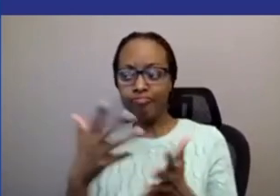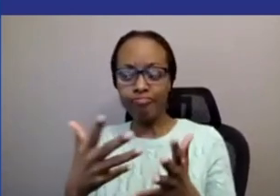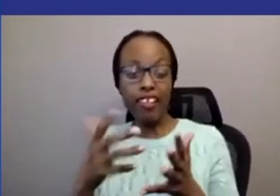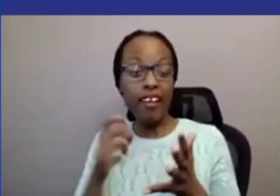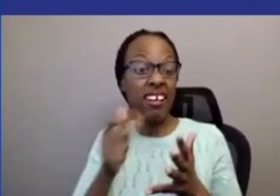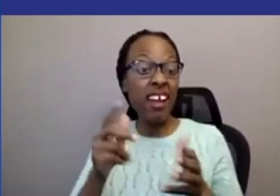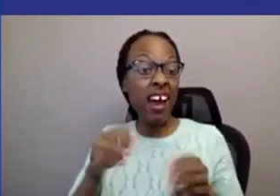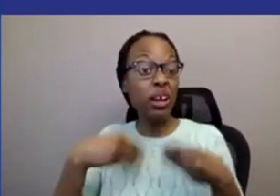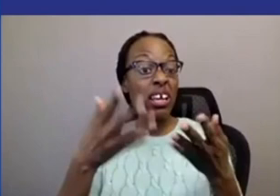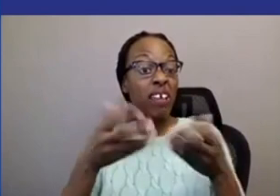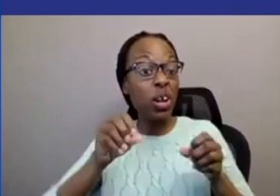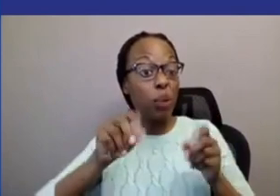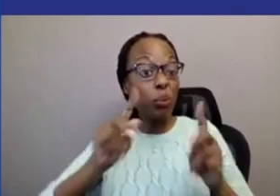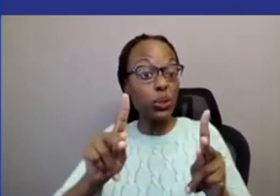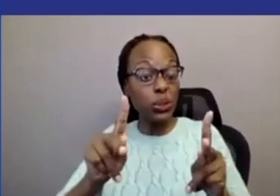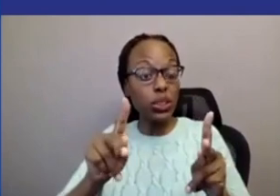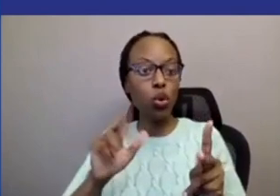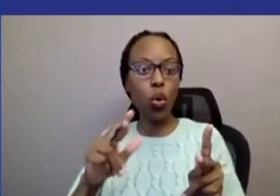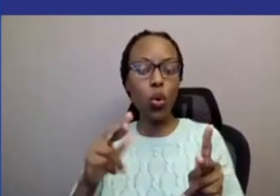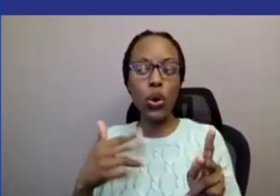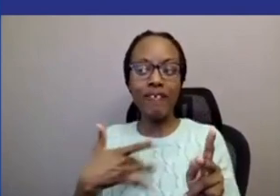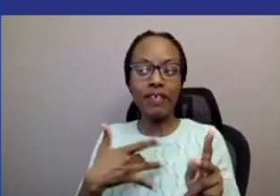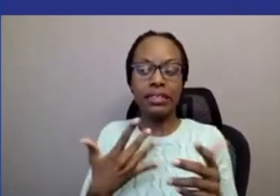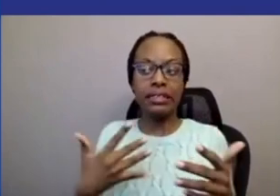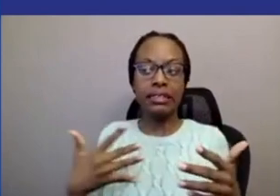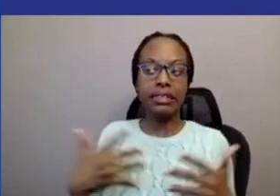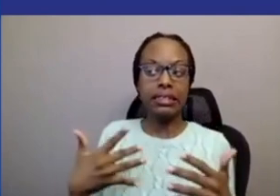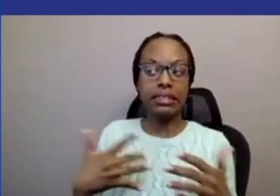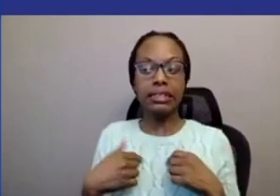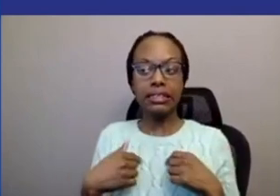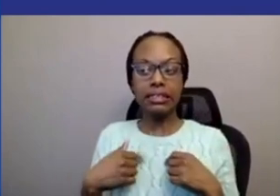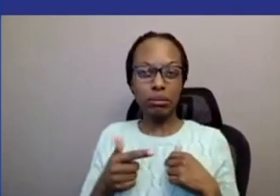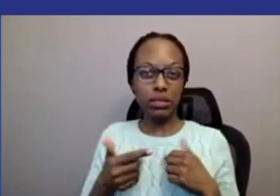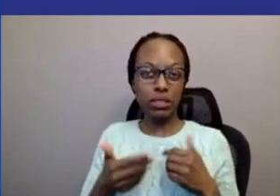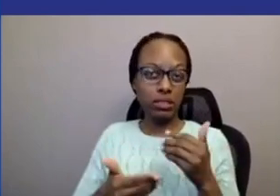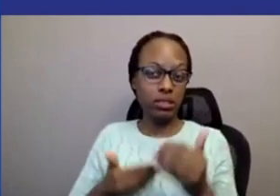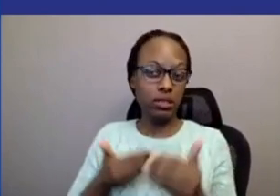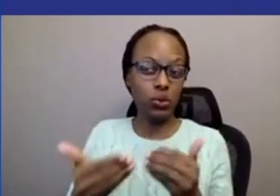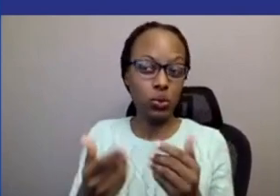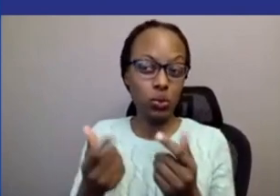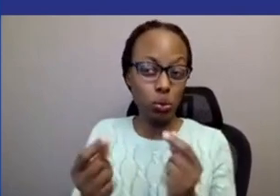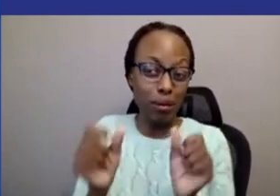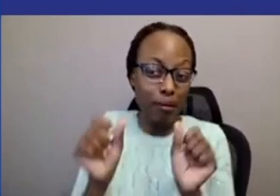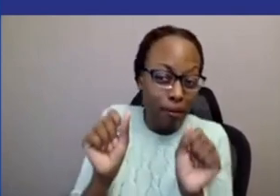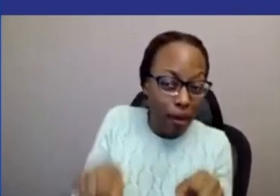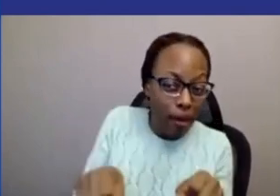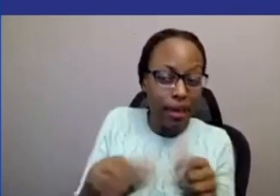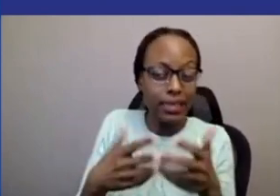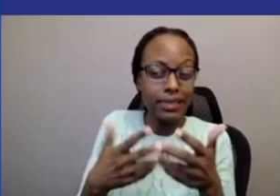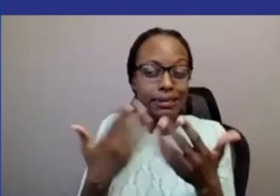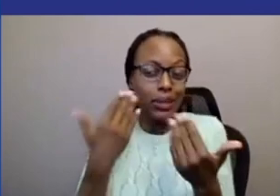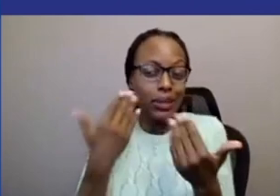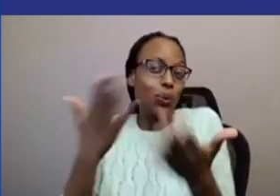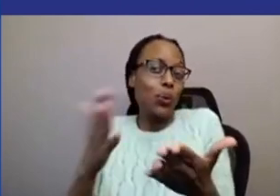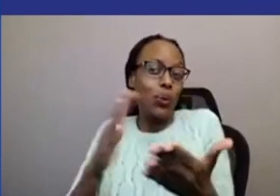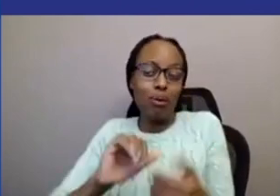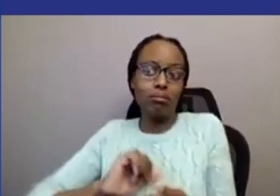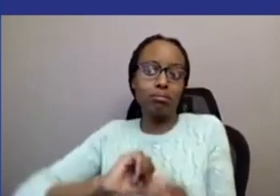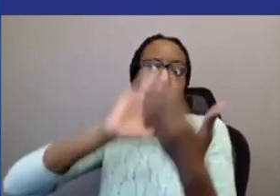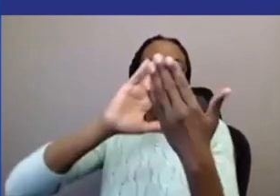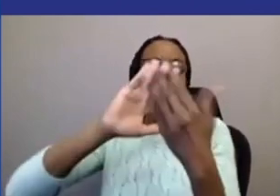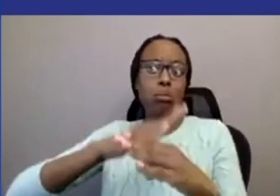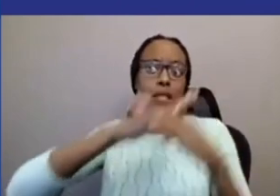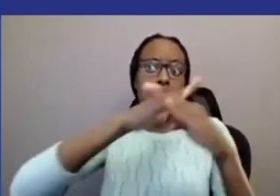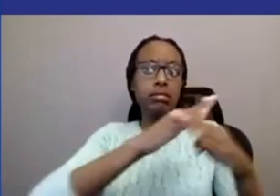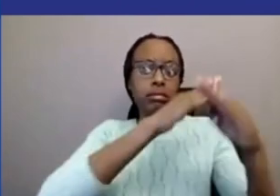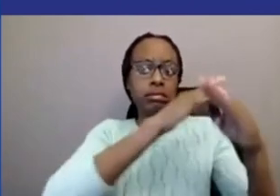or feel fearful of going that route because of those things and of the reputation of